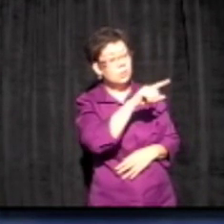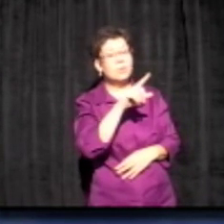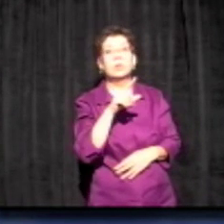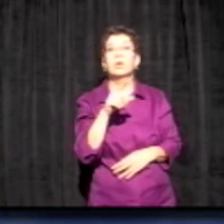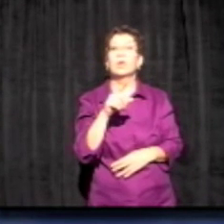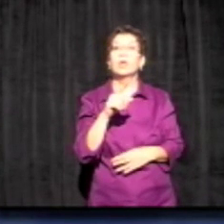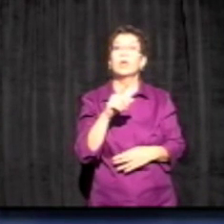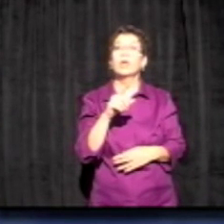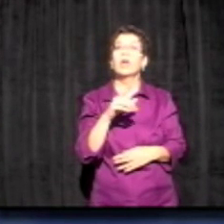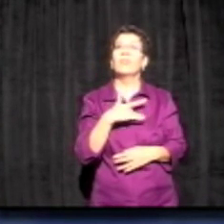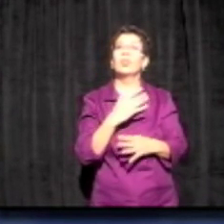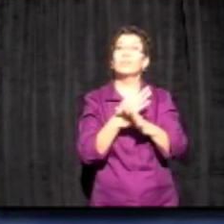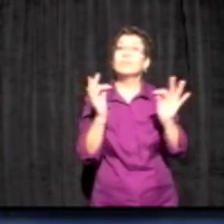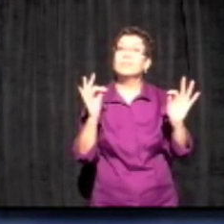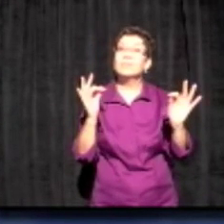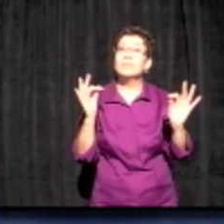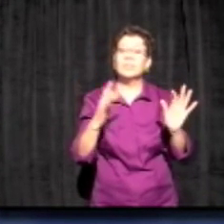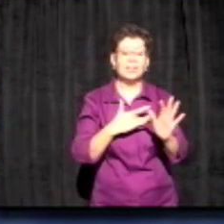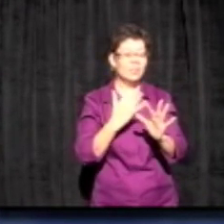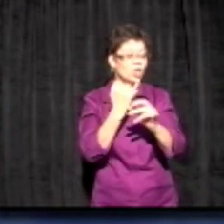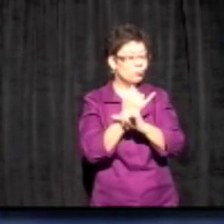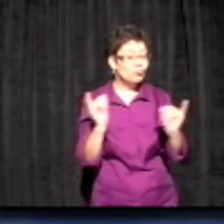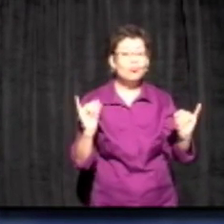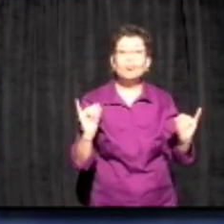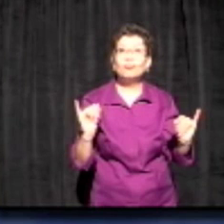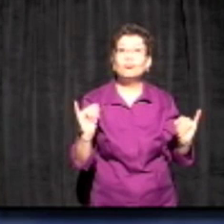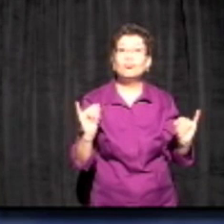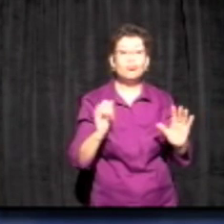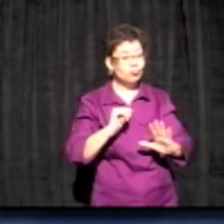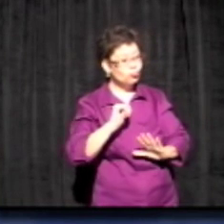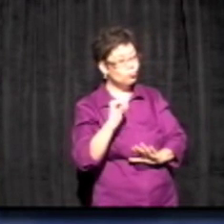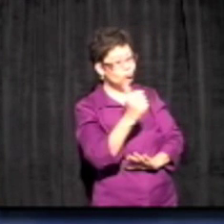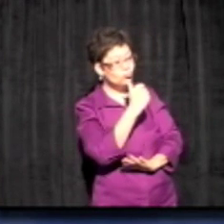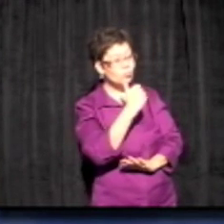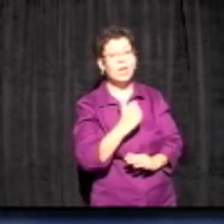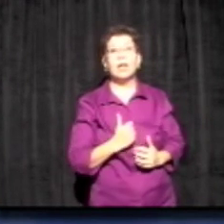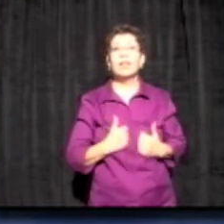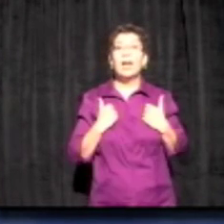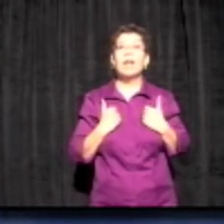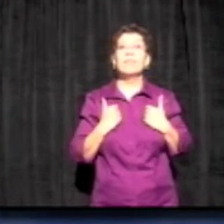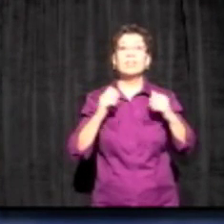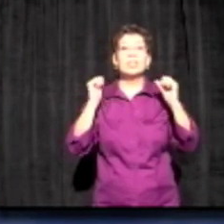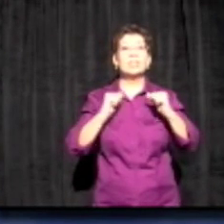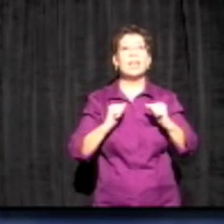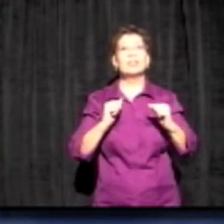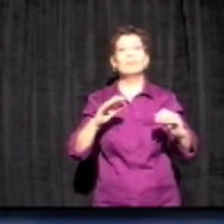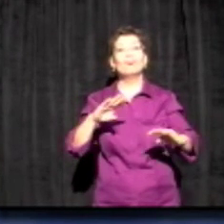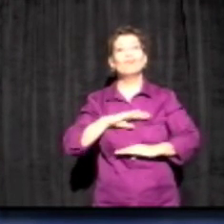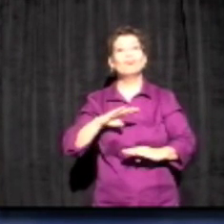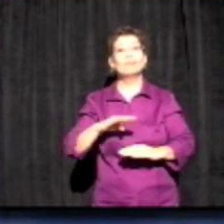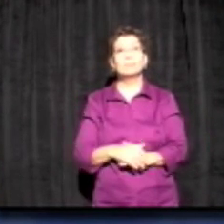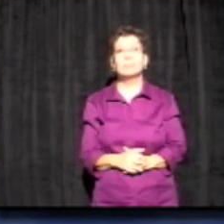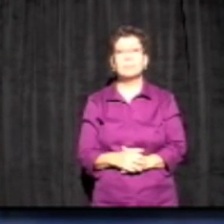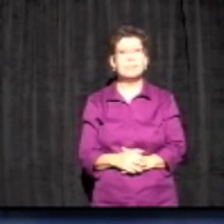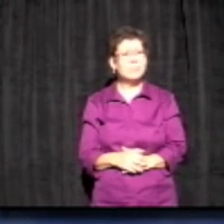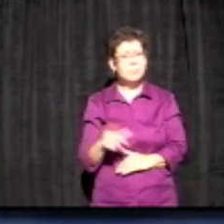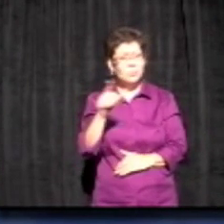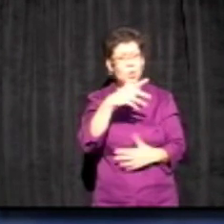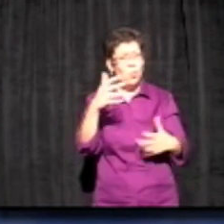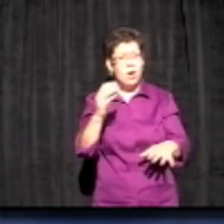it's about having the independence to live your life to the fullest. Nobody wants to be stuck at